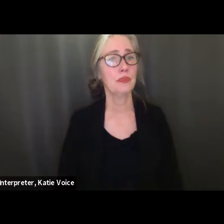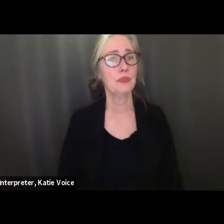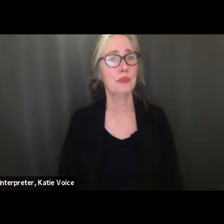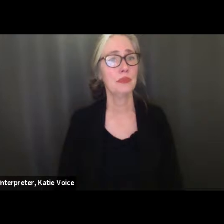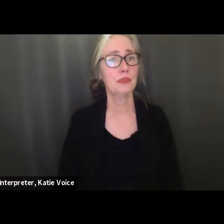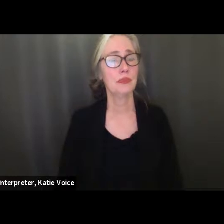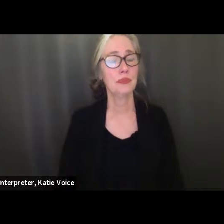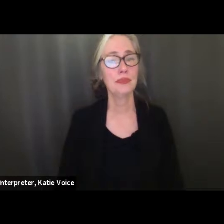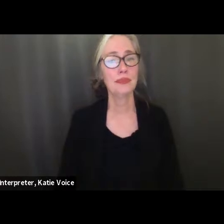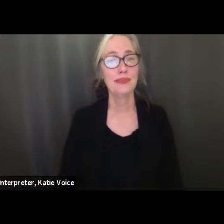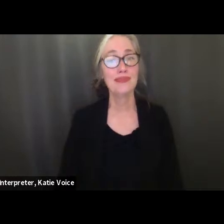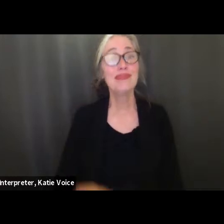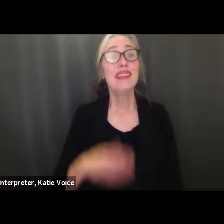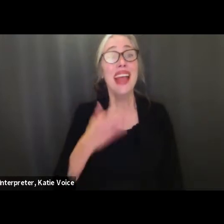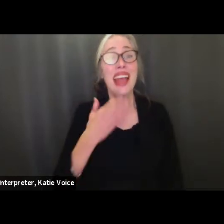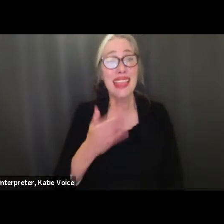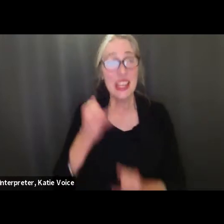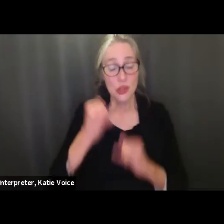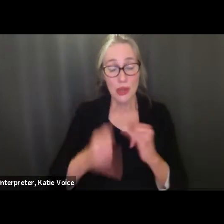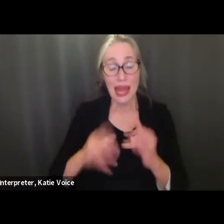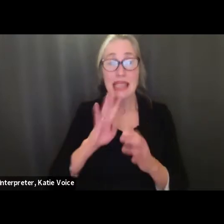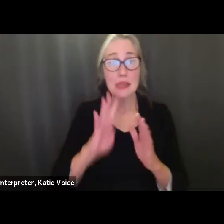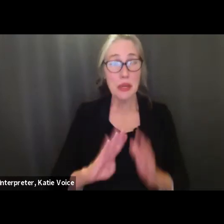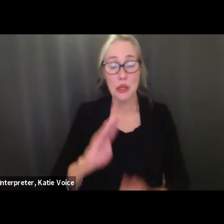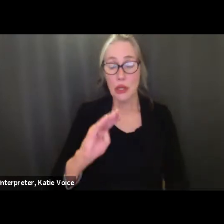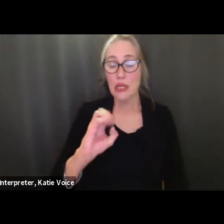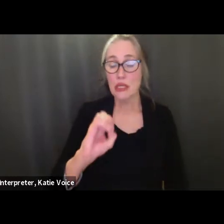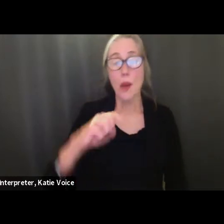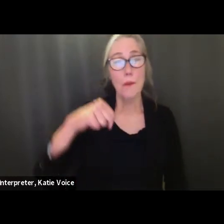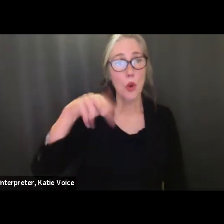Thank you. Our last speaker is Moni Duet.